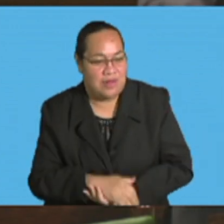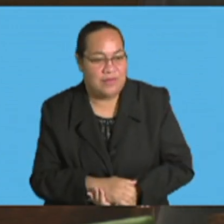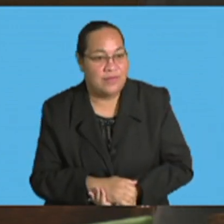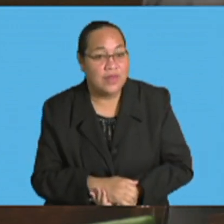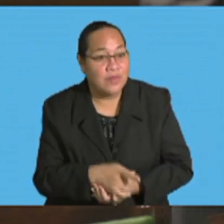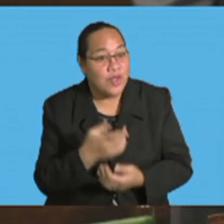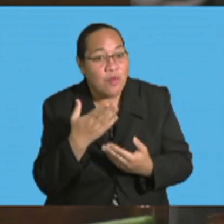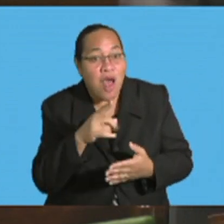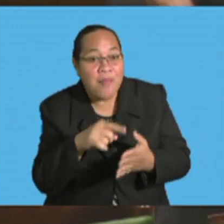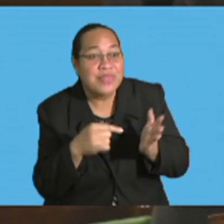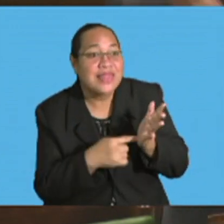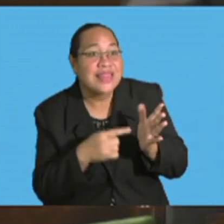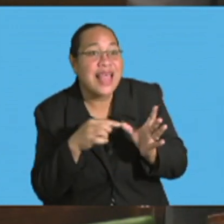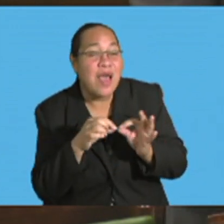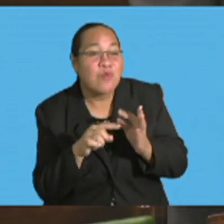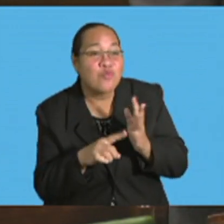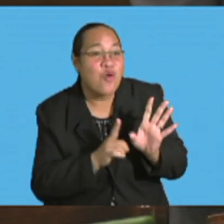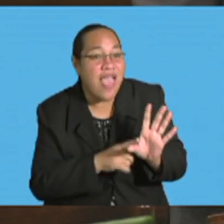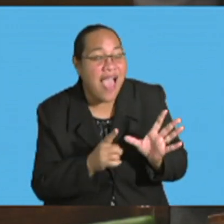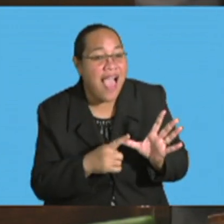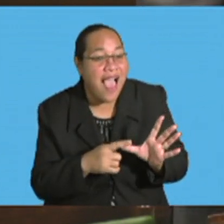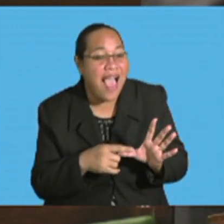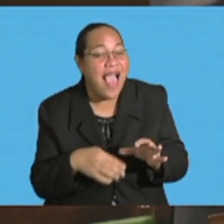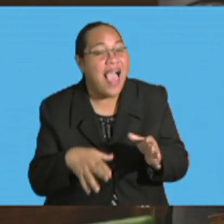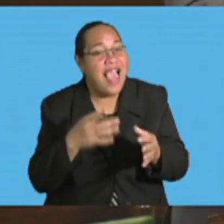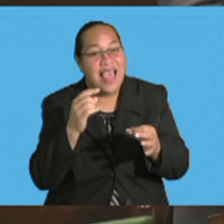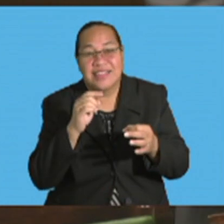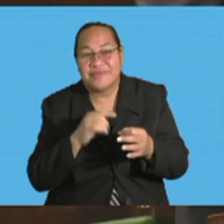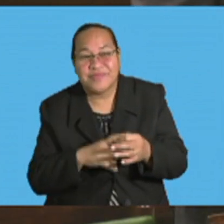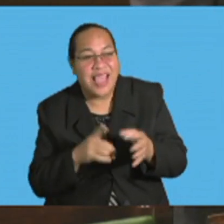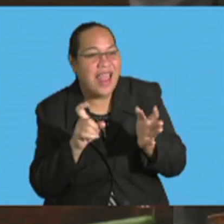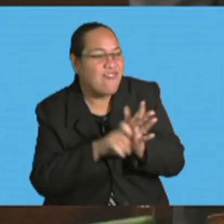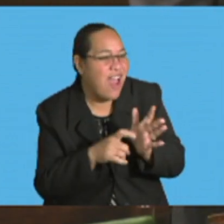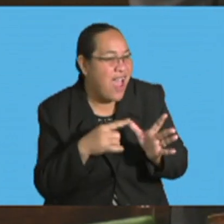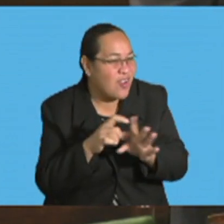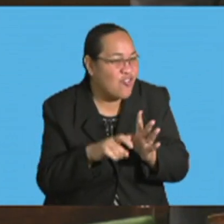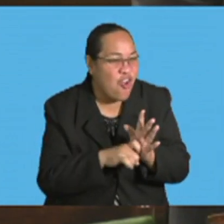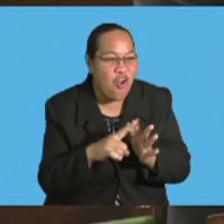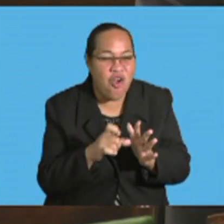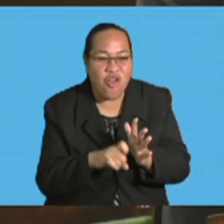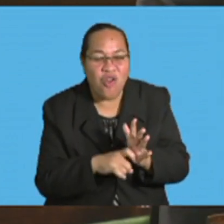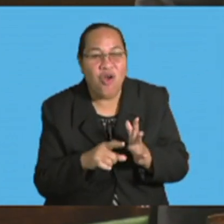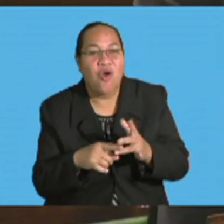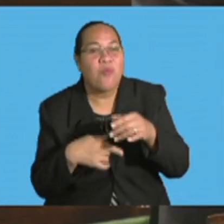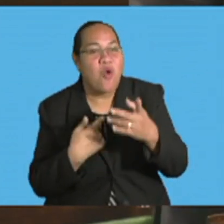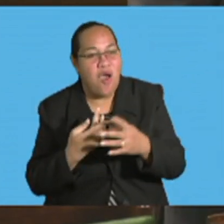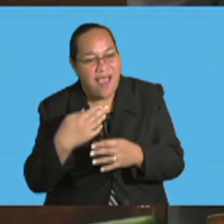Honorable Tambuya, Honorable Randono, Honorable Ngyoni Barabi, Honorable Kiapa,